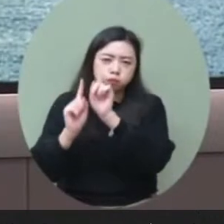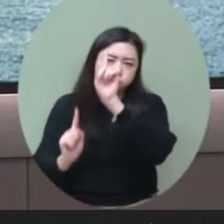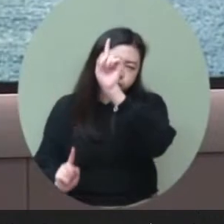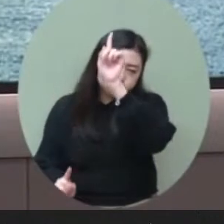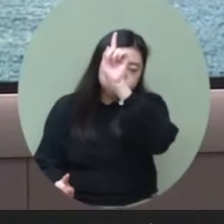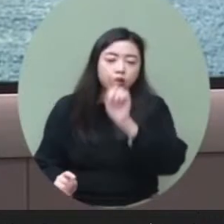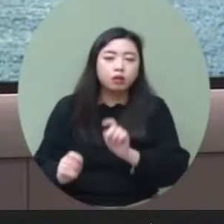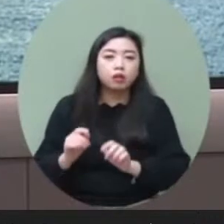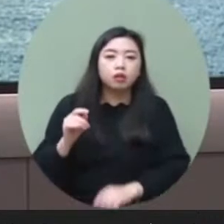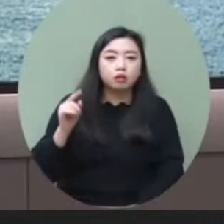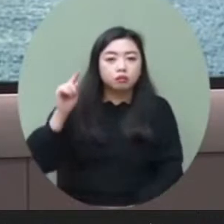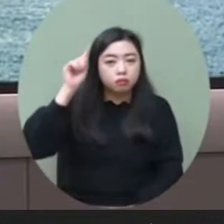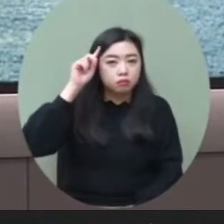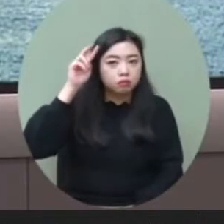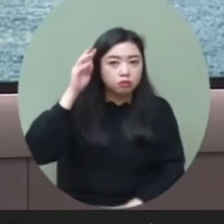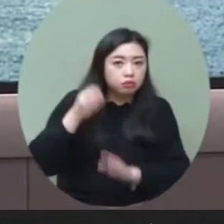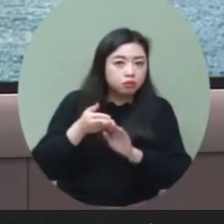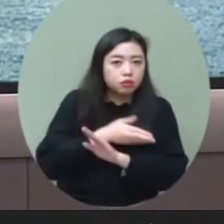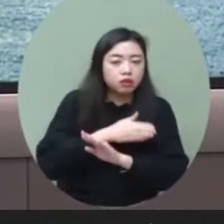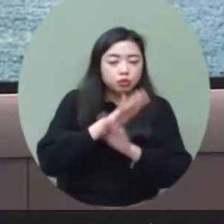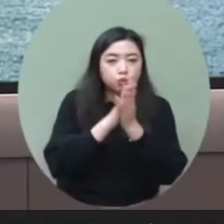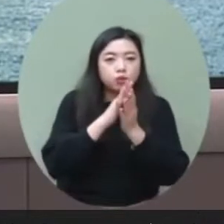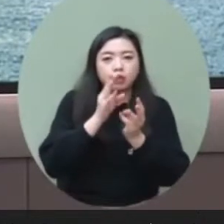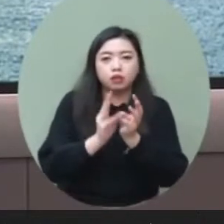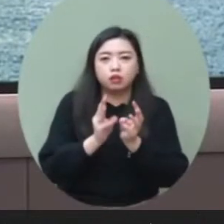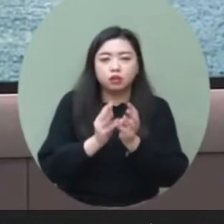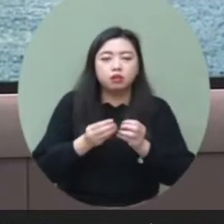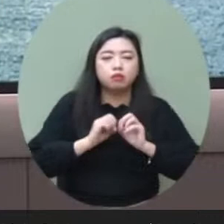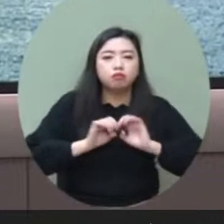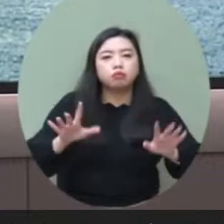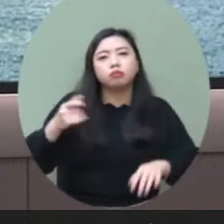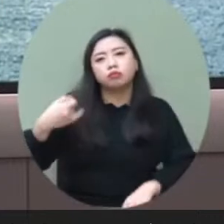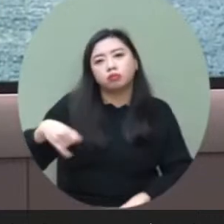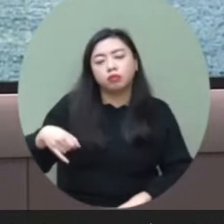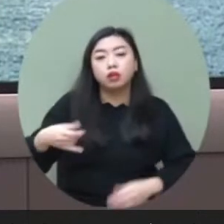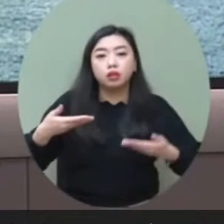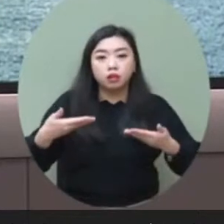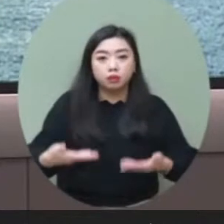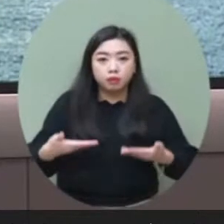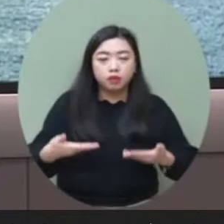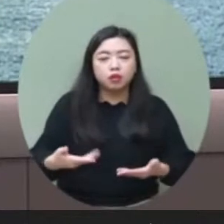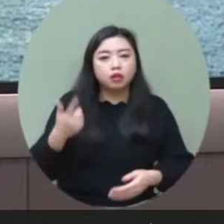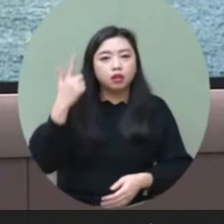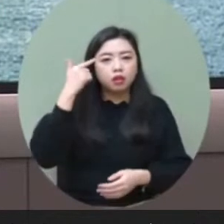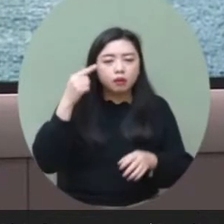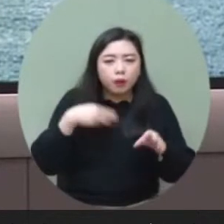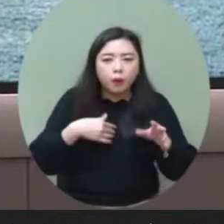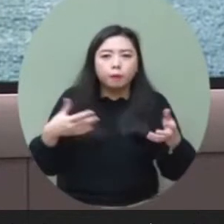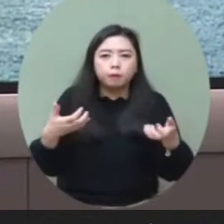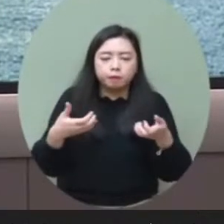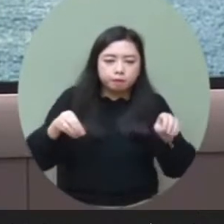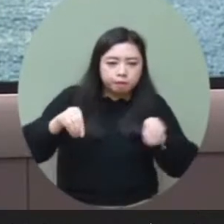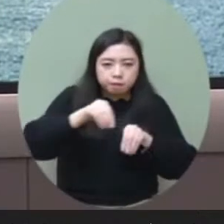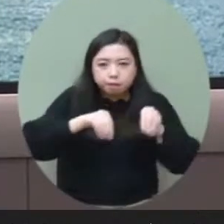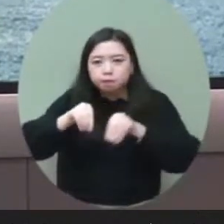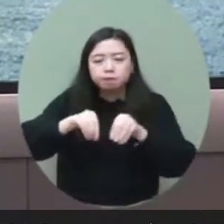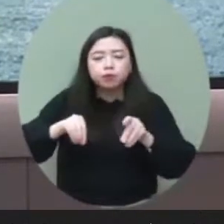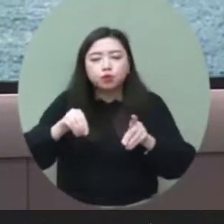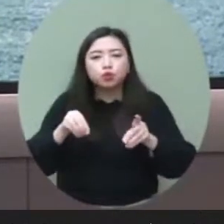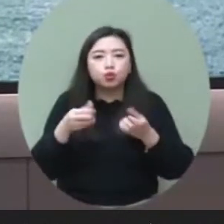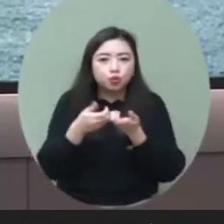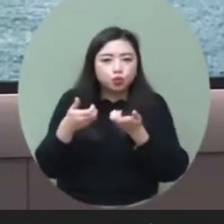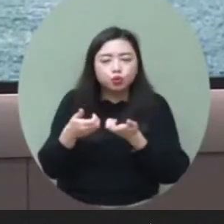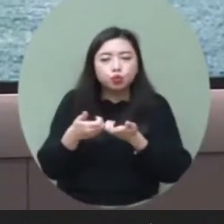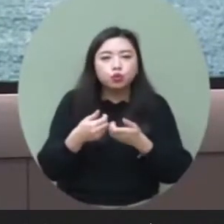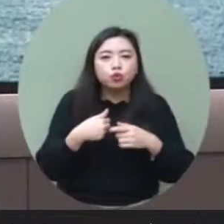a large number of patients being admitted recently. There is a backlog in statistics, so we could not provide the details